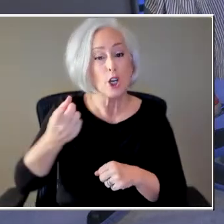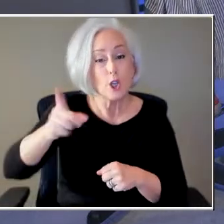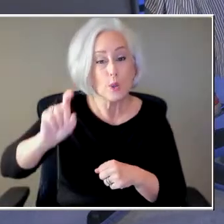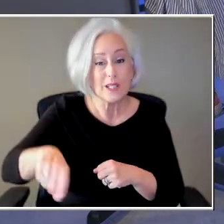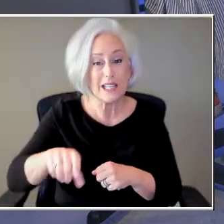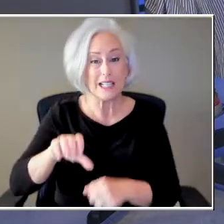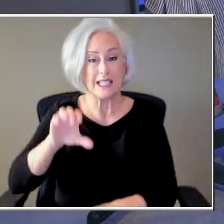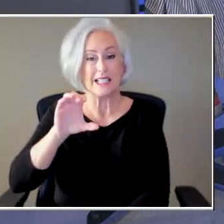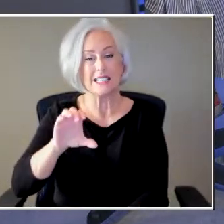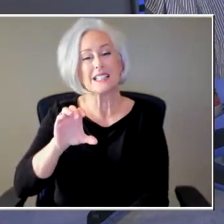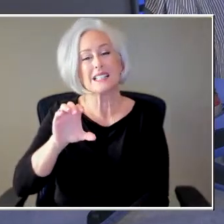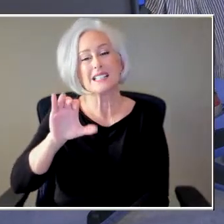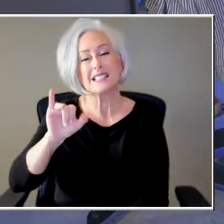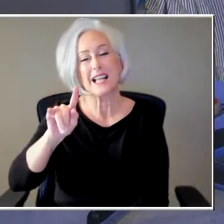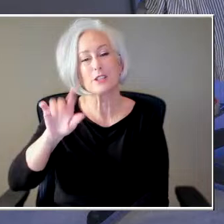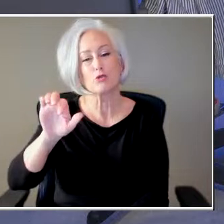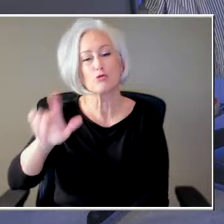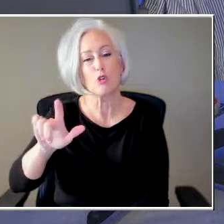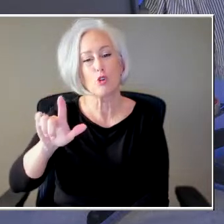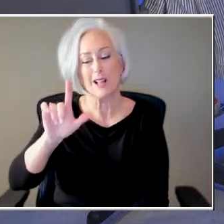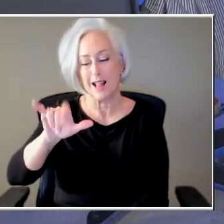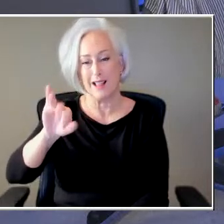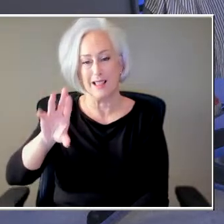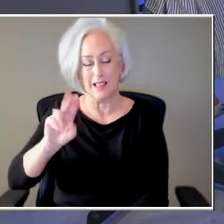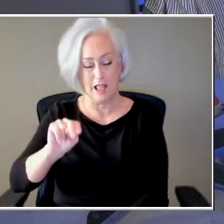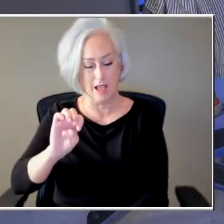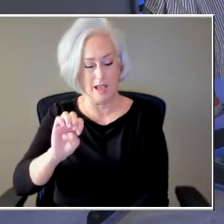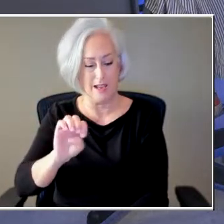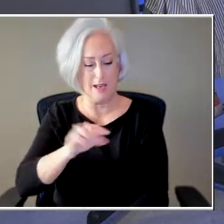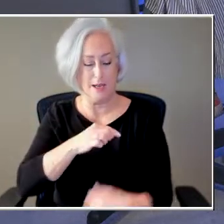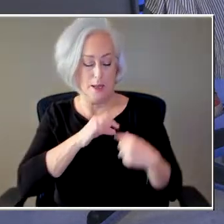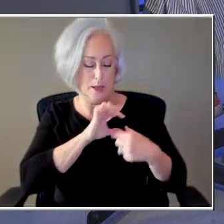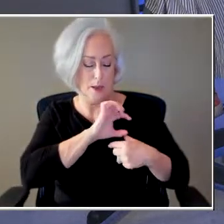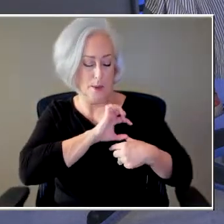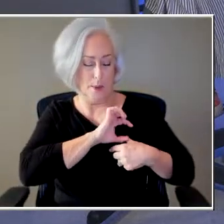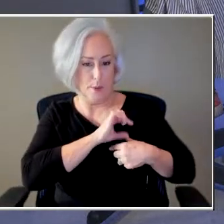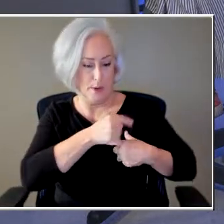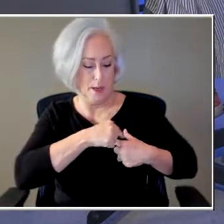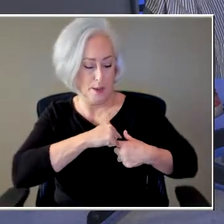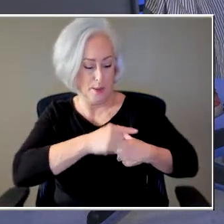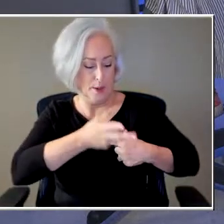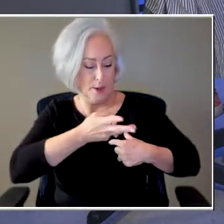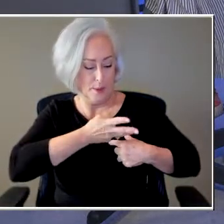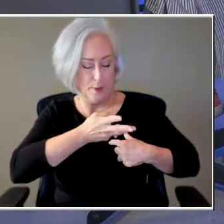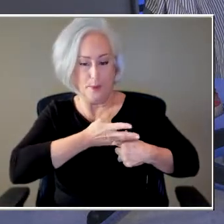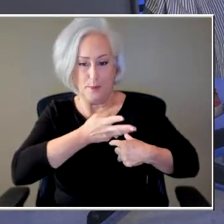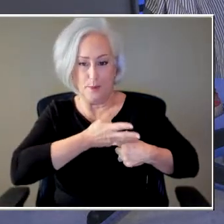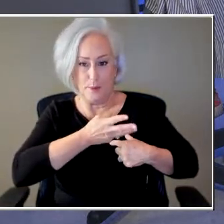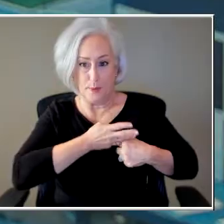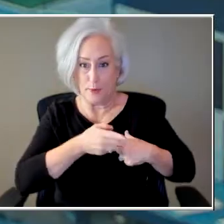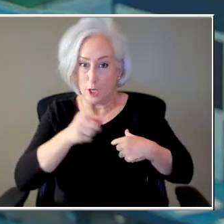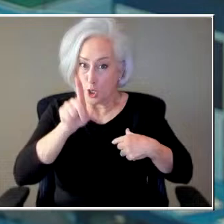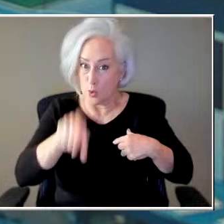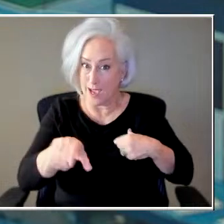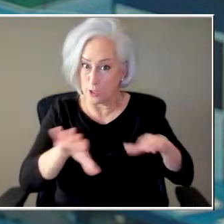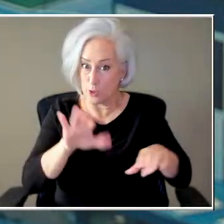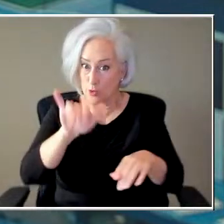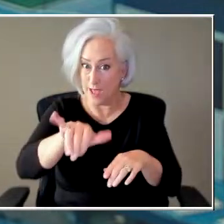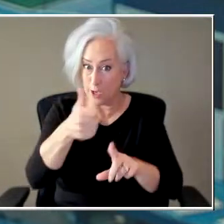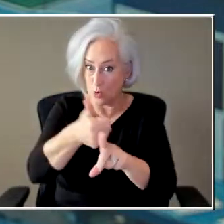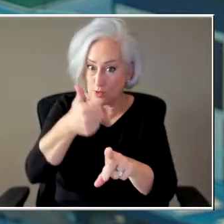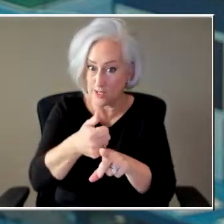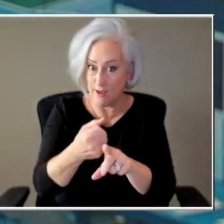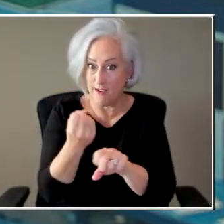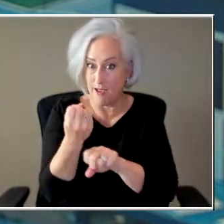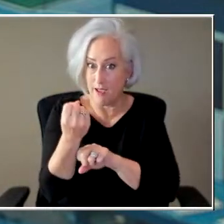your chest. Yes. And even after leaving the hospital, you had to give yourself an infusion, every 12 hours? Yes, What was I that did. like? How did